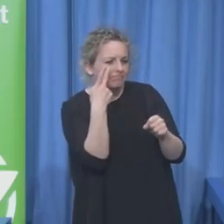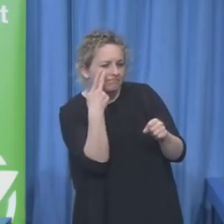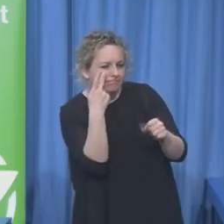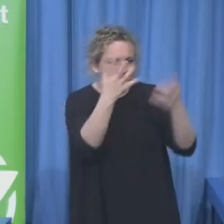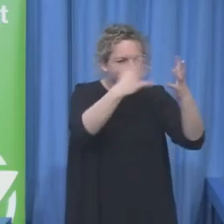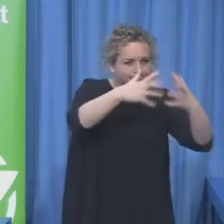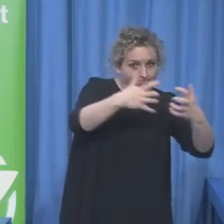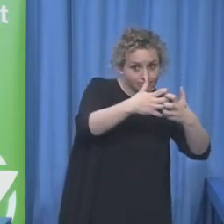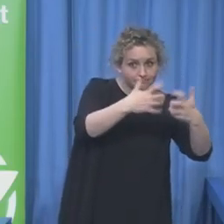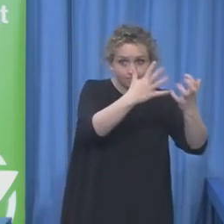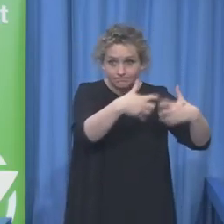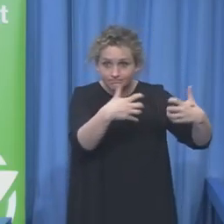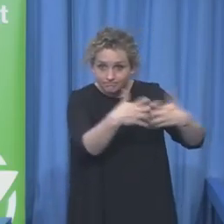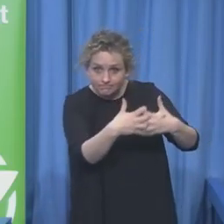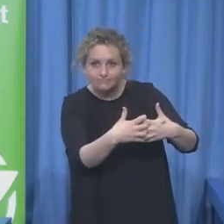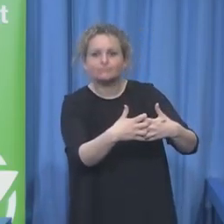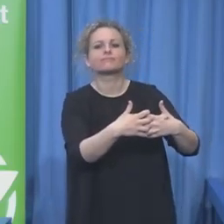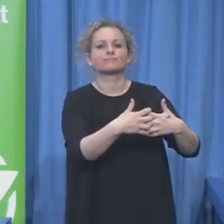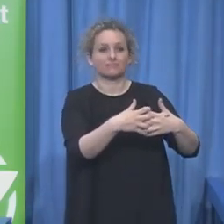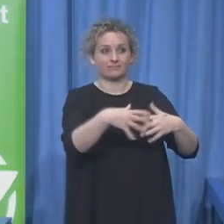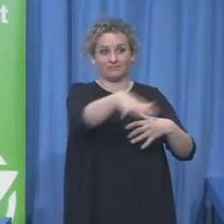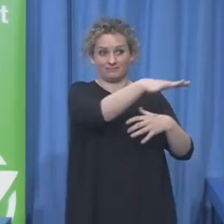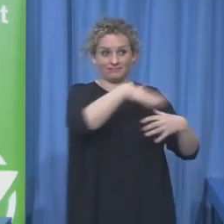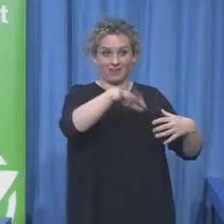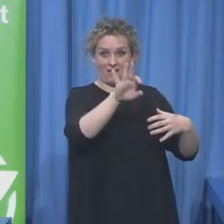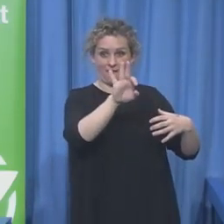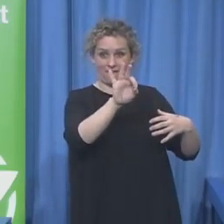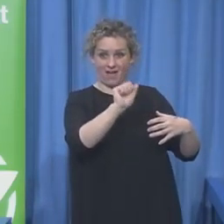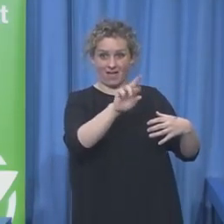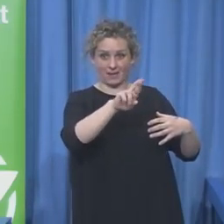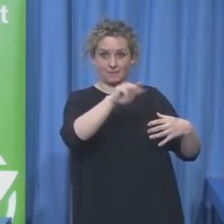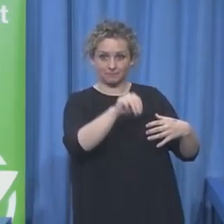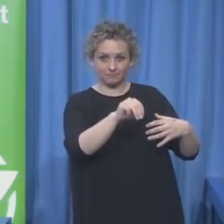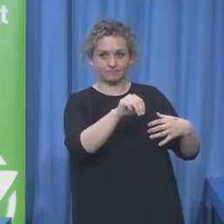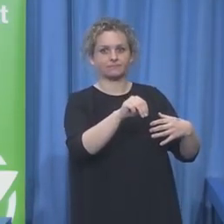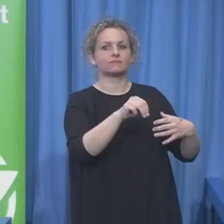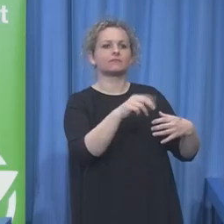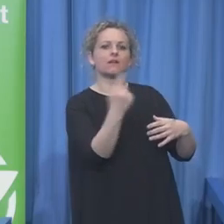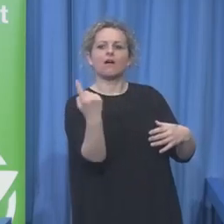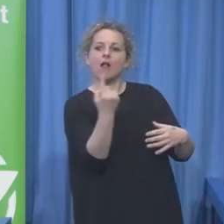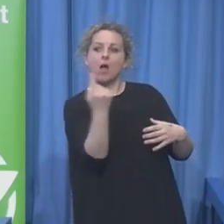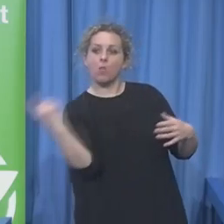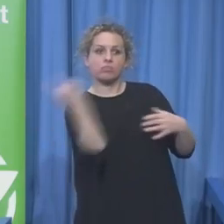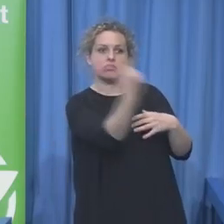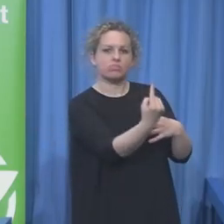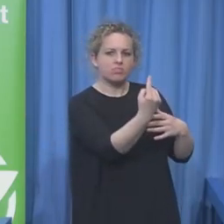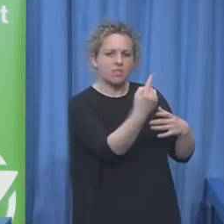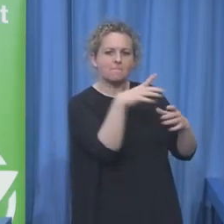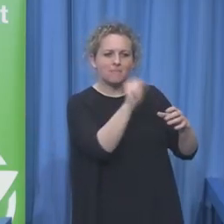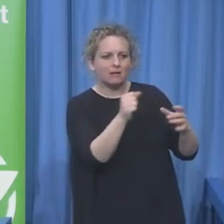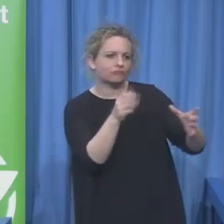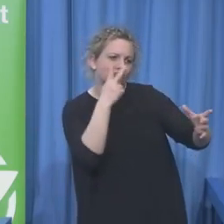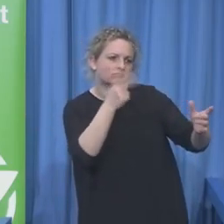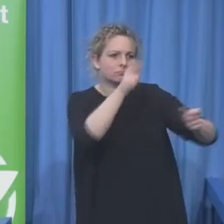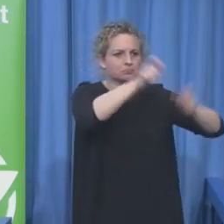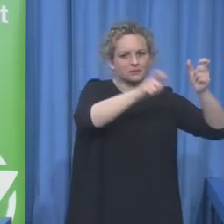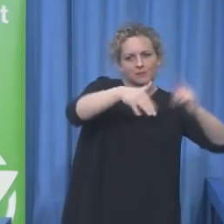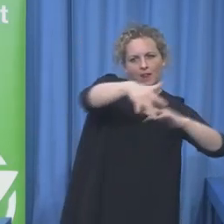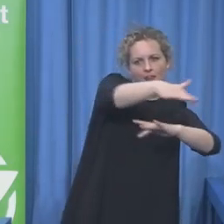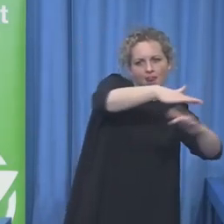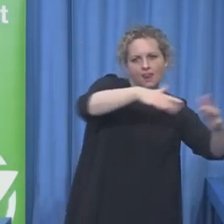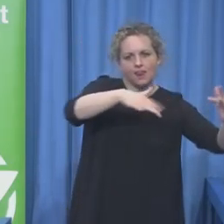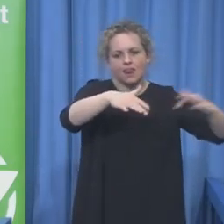their entire life in institution, who are 20, 30, 40, 50, and we started from the beginning with, you